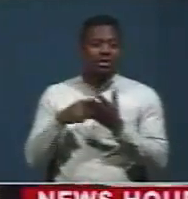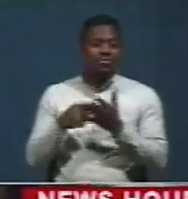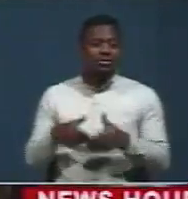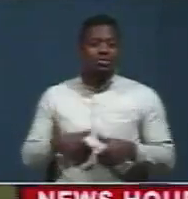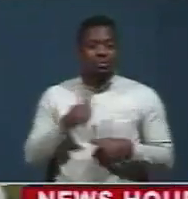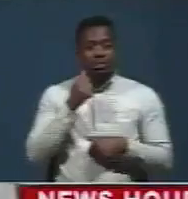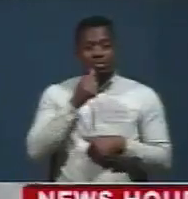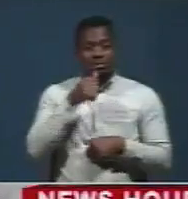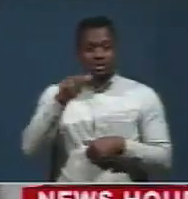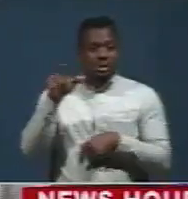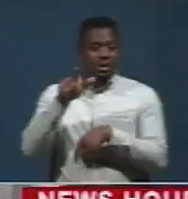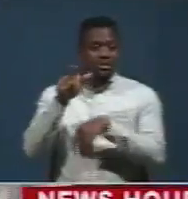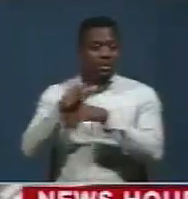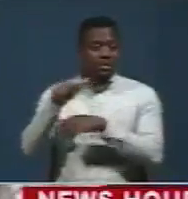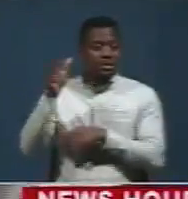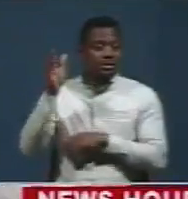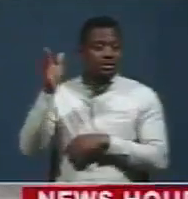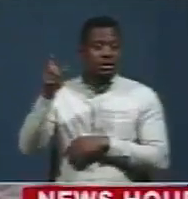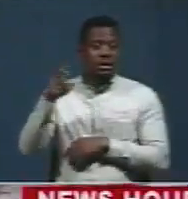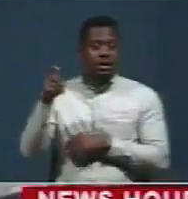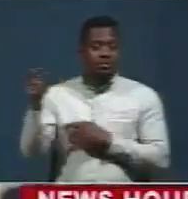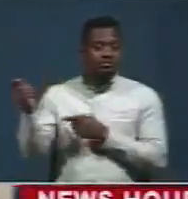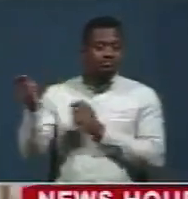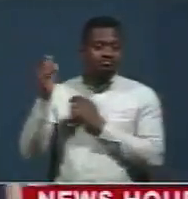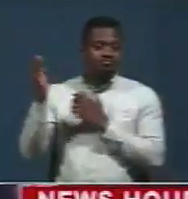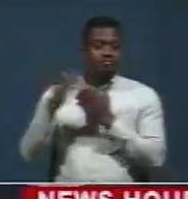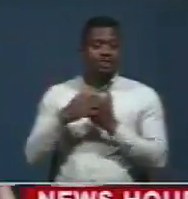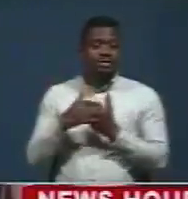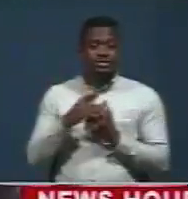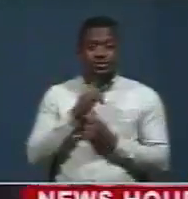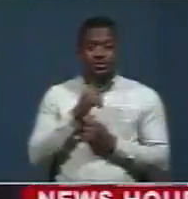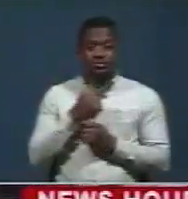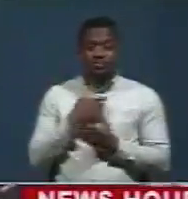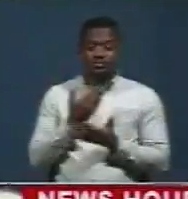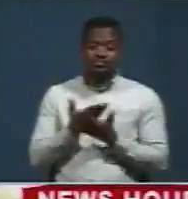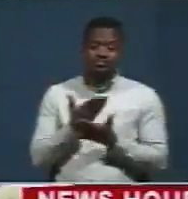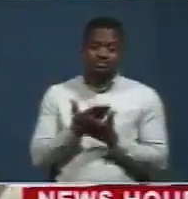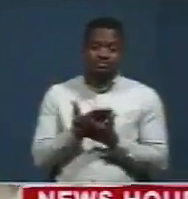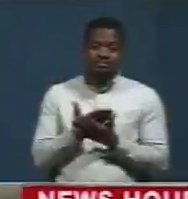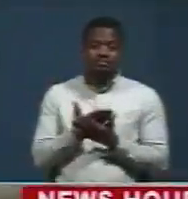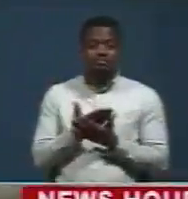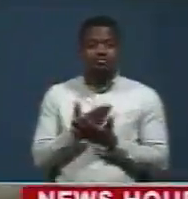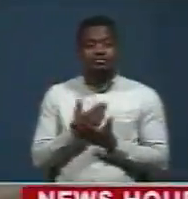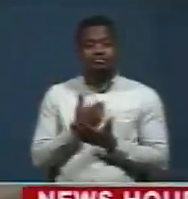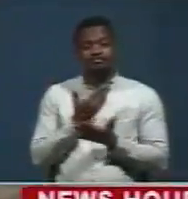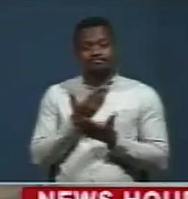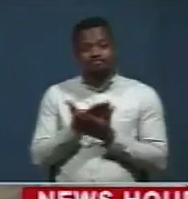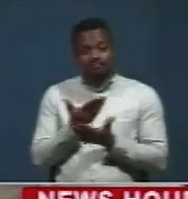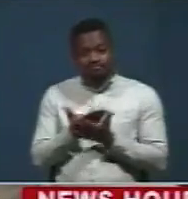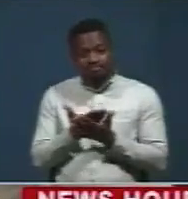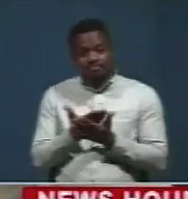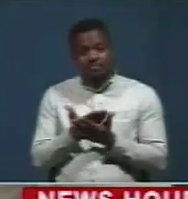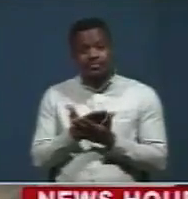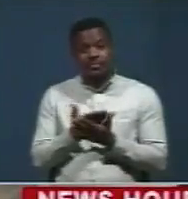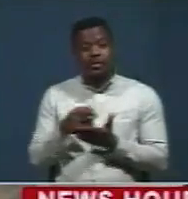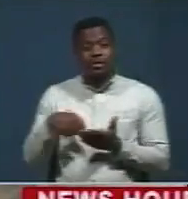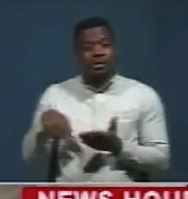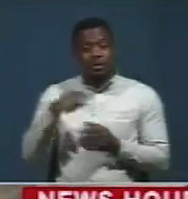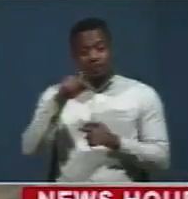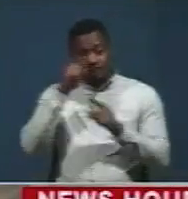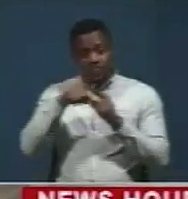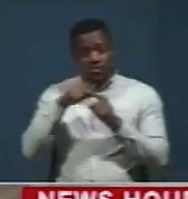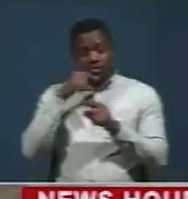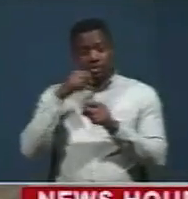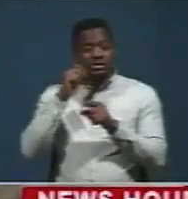Ghanaian women still in Lebanon and need to be evacuated. And I'm a beside Accra. I'm a sire. They say, you knew for no